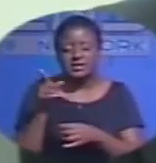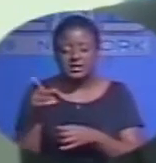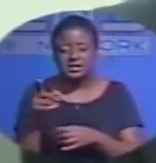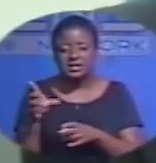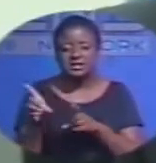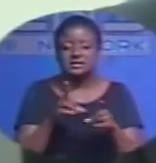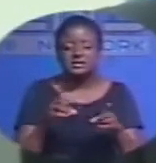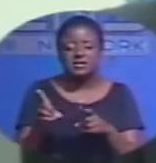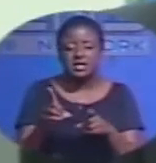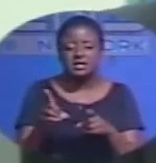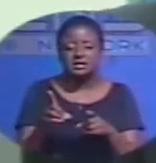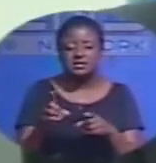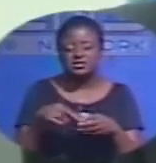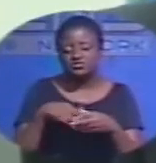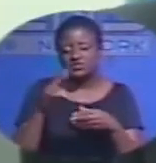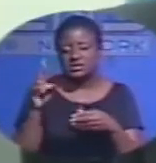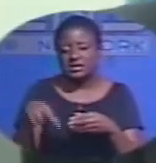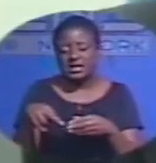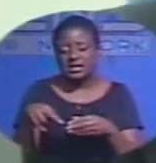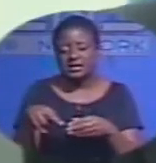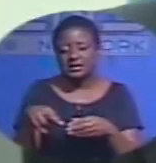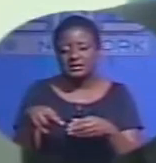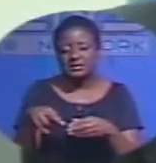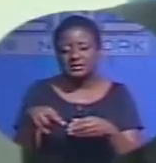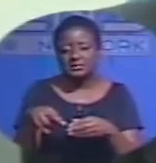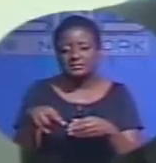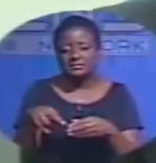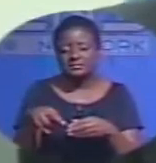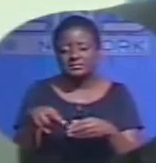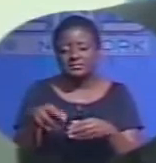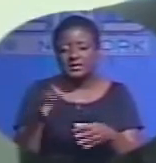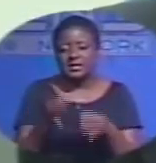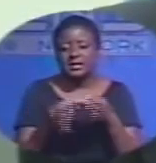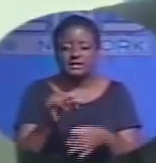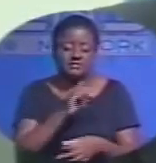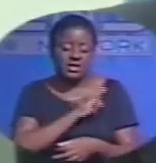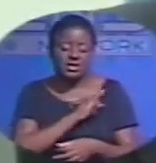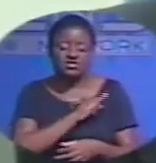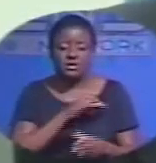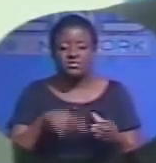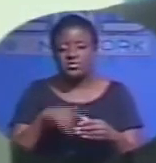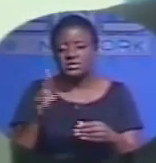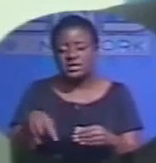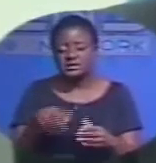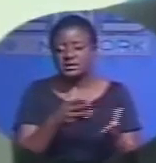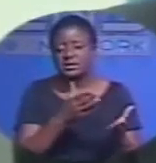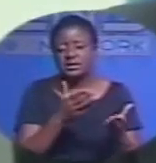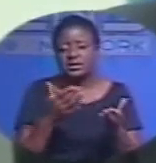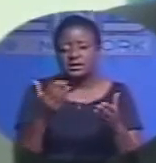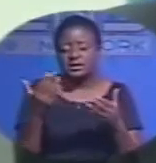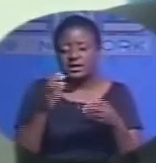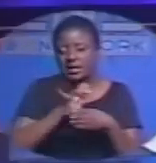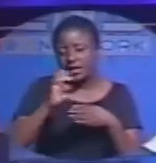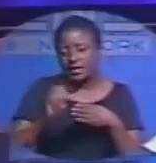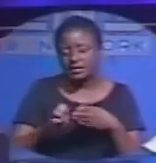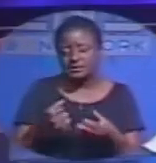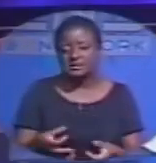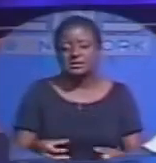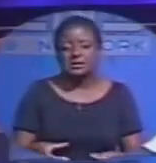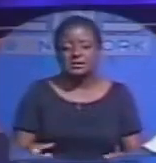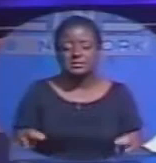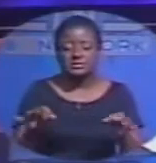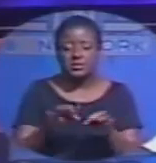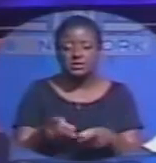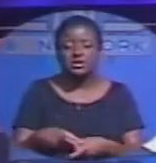it brings to an end a very significant contribution to the Commonwealth of the Bahamas. Now,